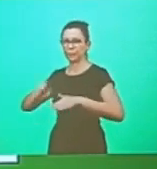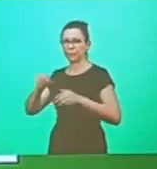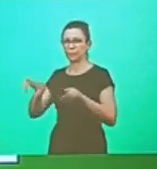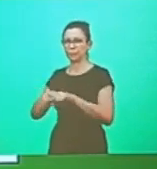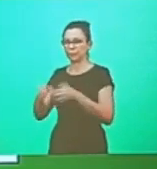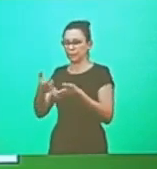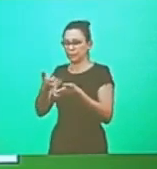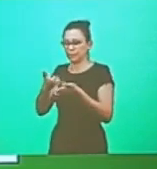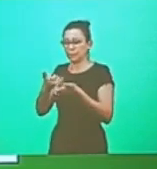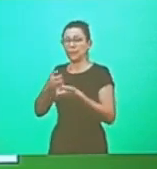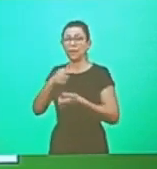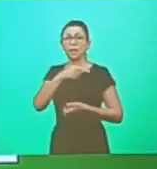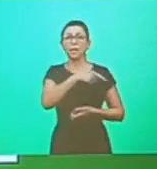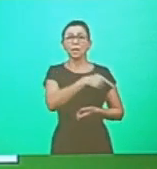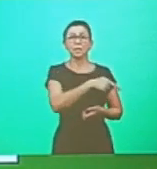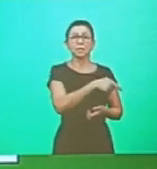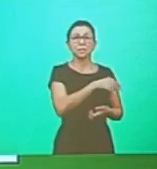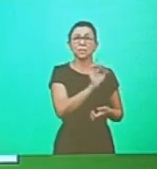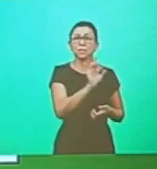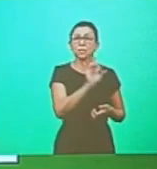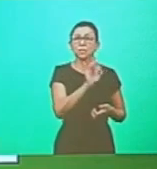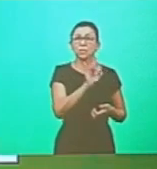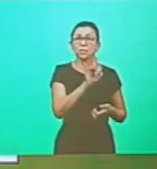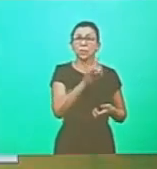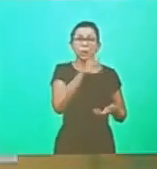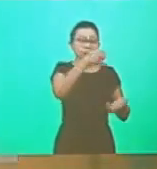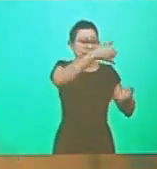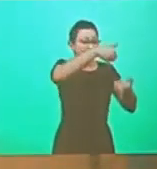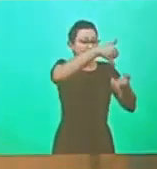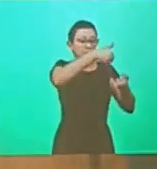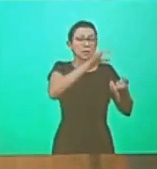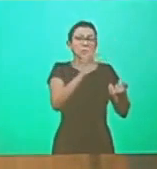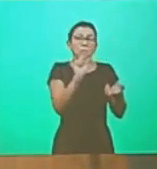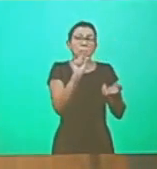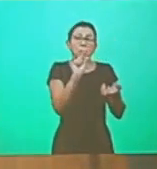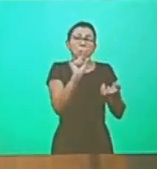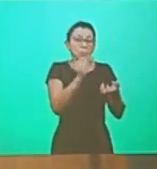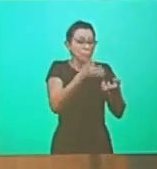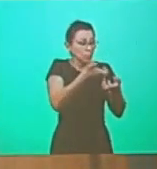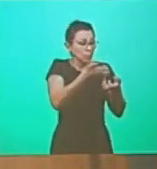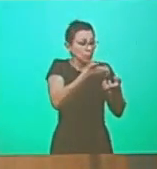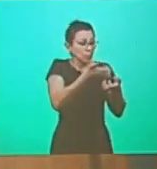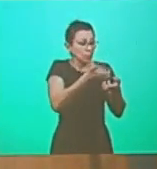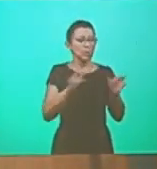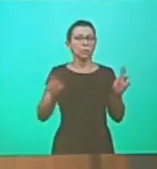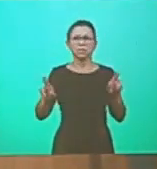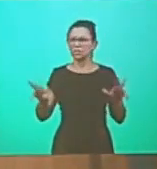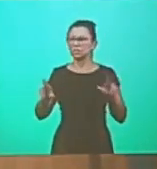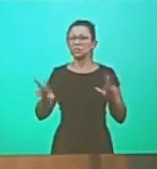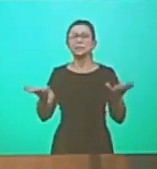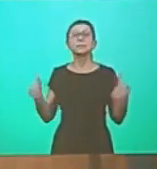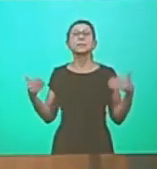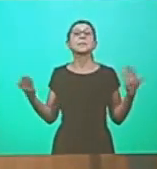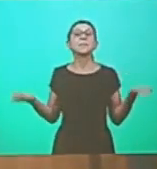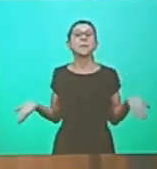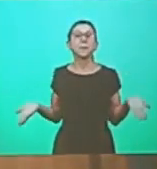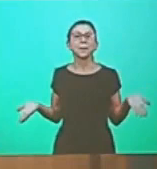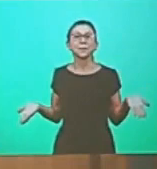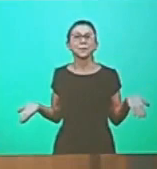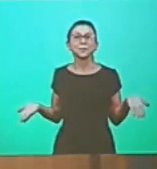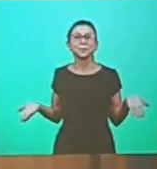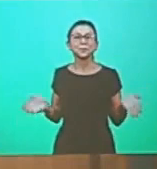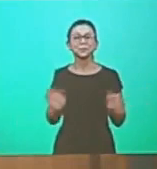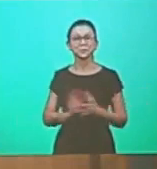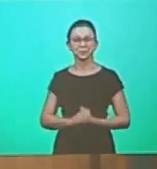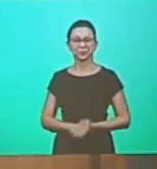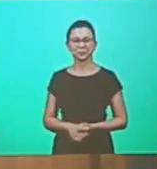Because in the case that their candles would run out, they would be able to refill it. And what was the difference between the